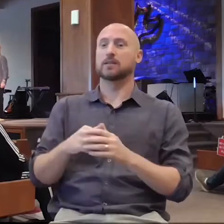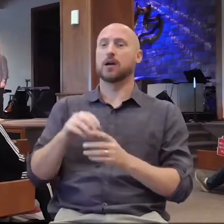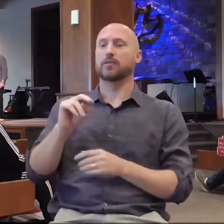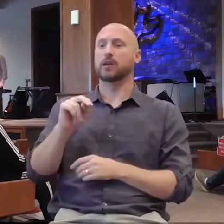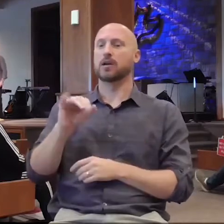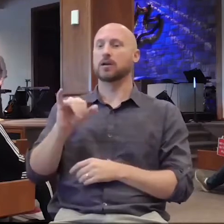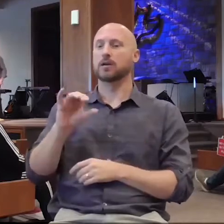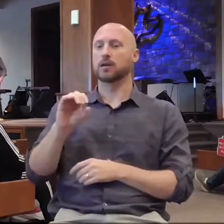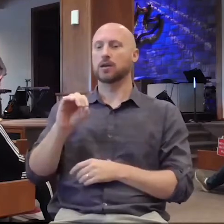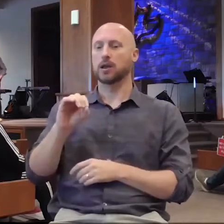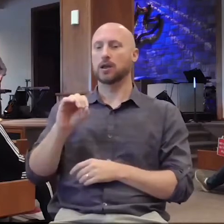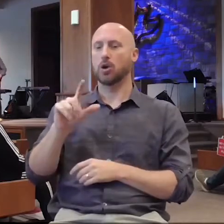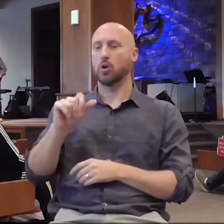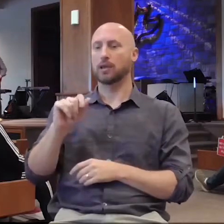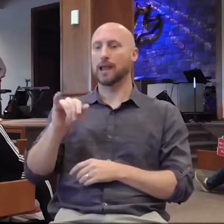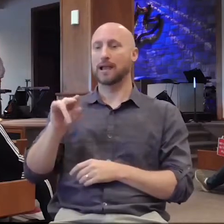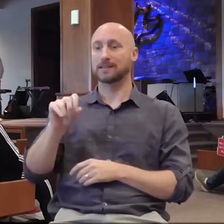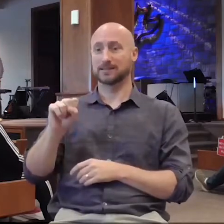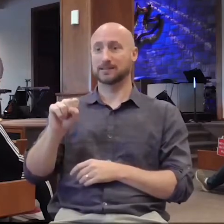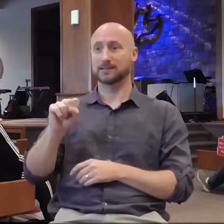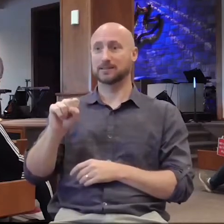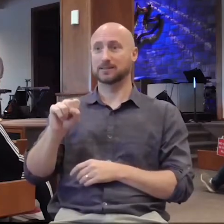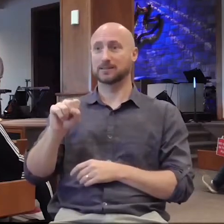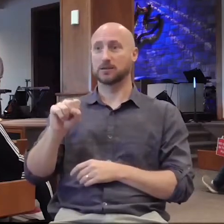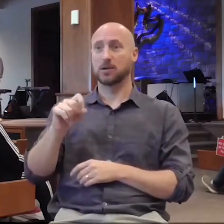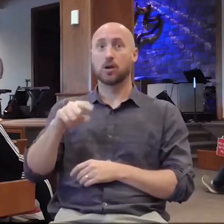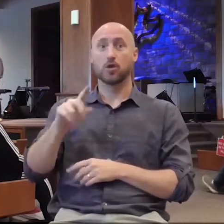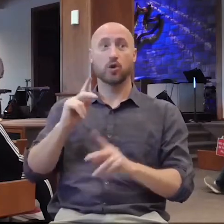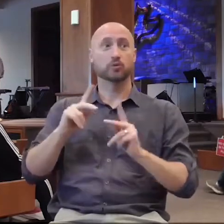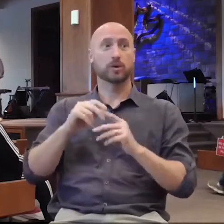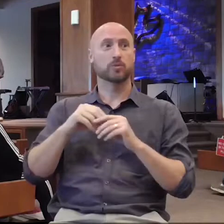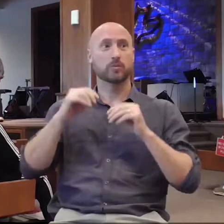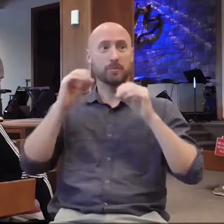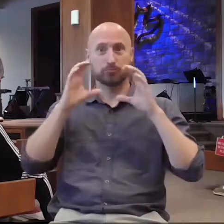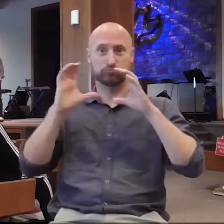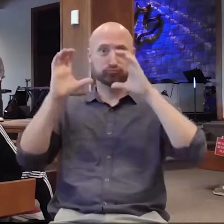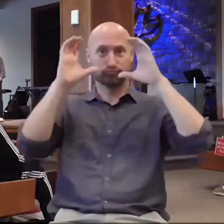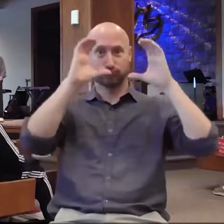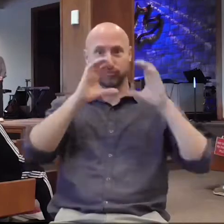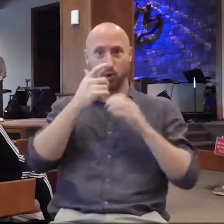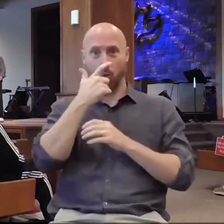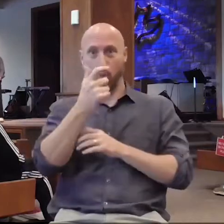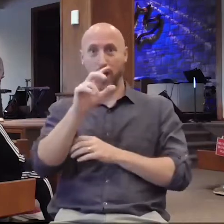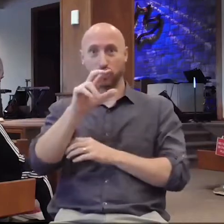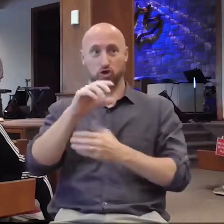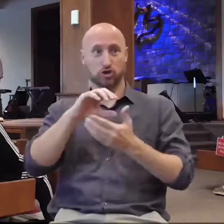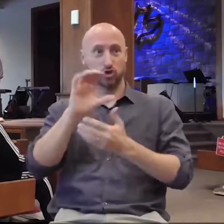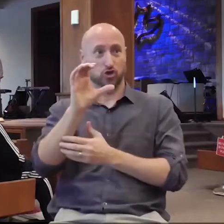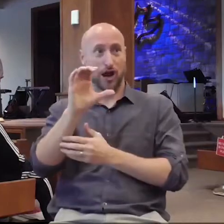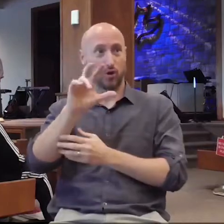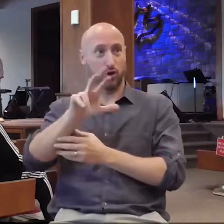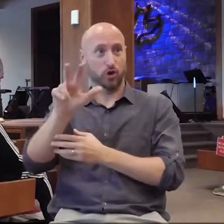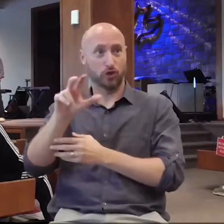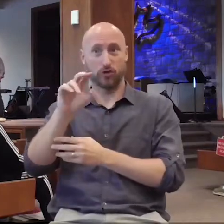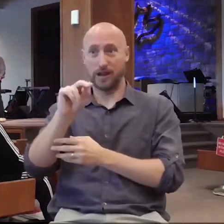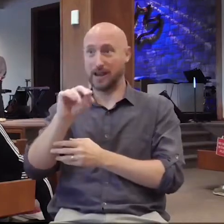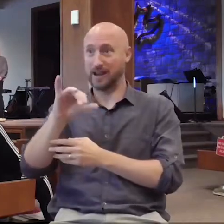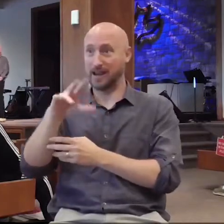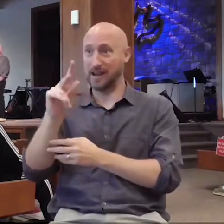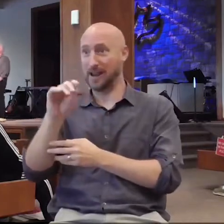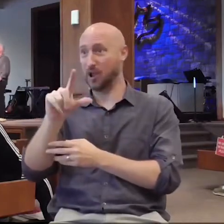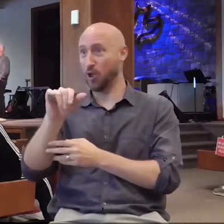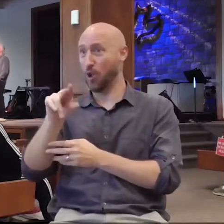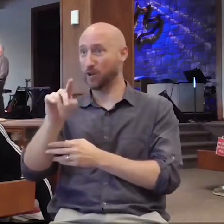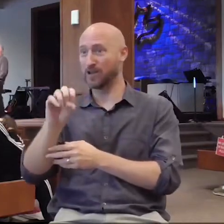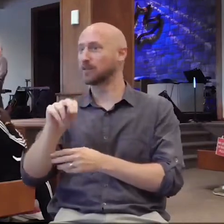night watching TV. Those are Nickelodeons. These are the Nicolaitans. And what is that? Some of the early church fathers